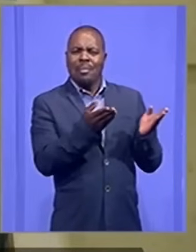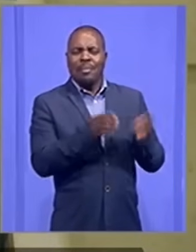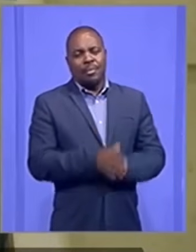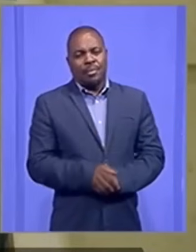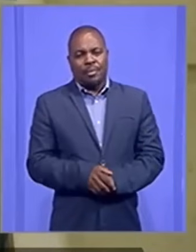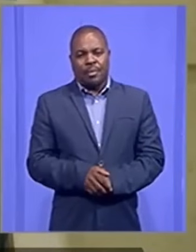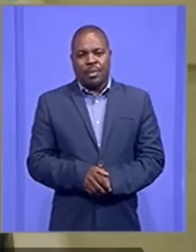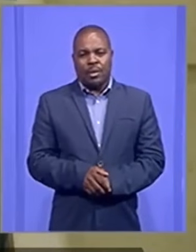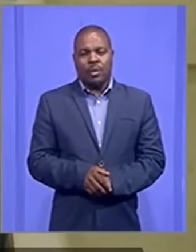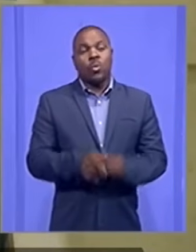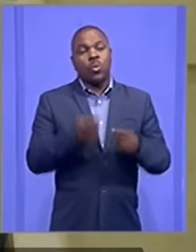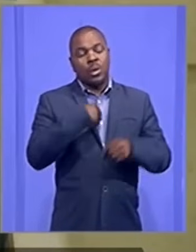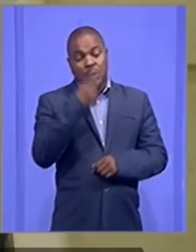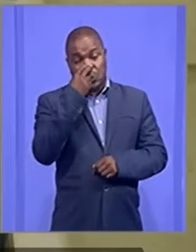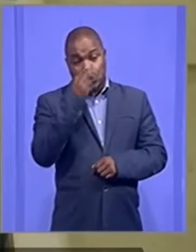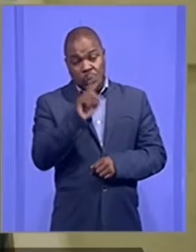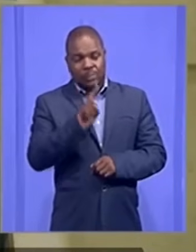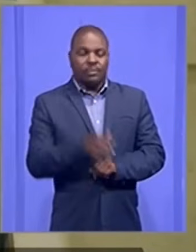We saw